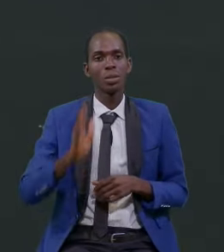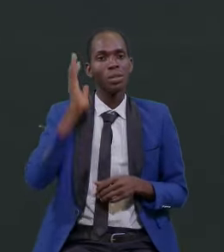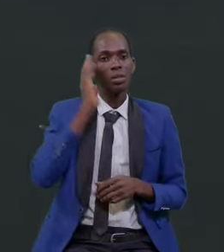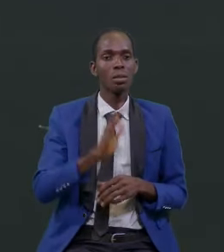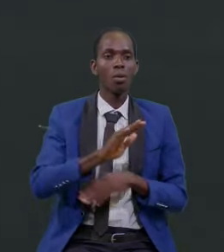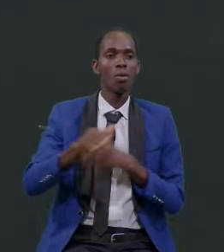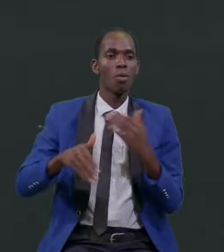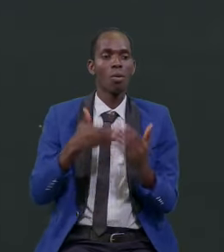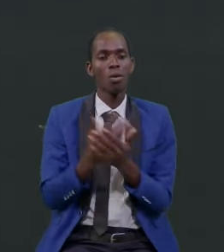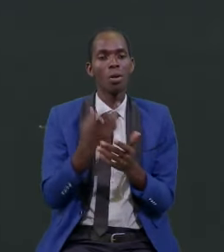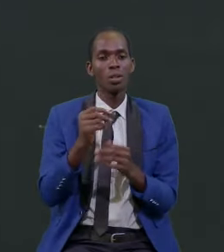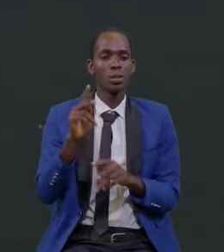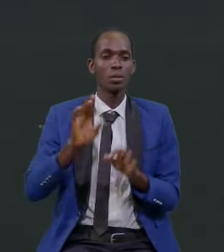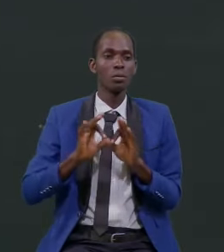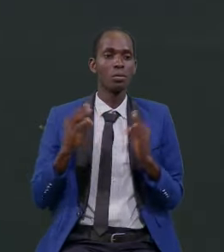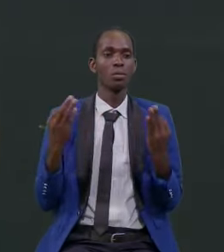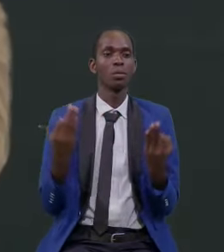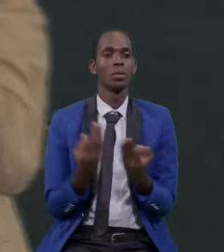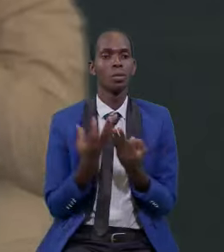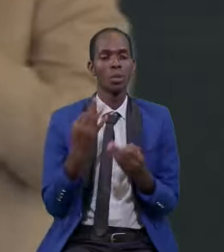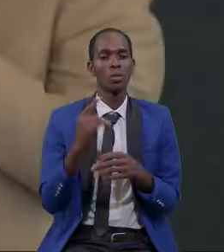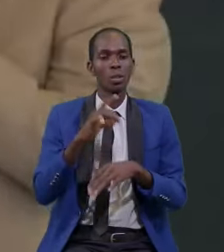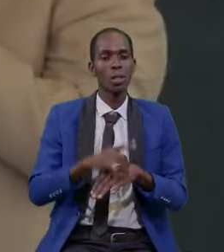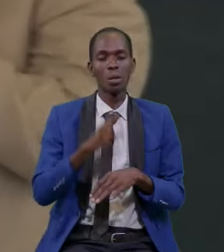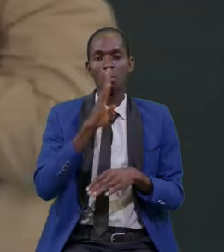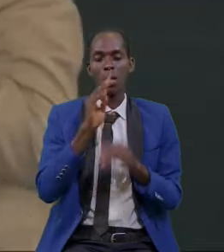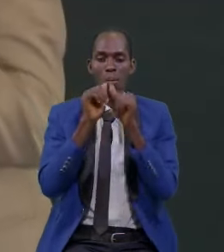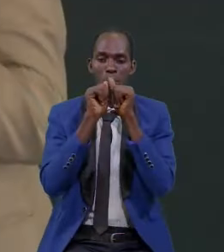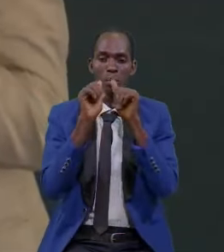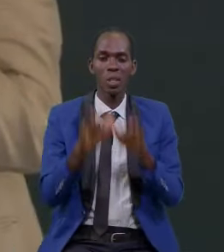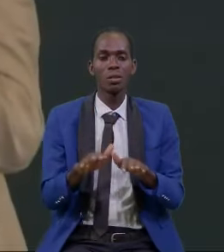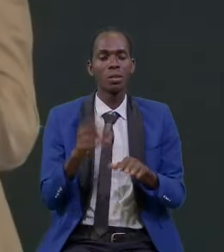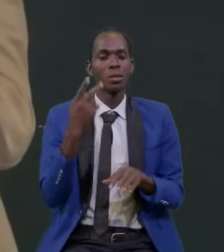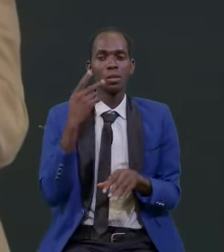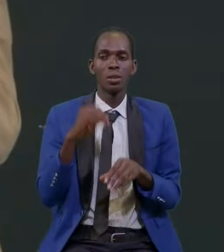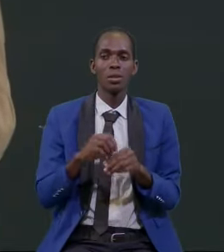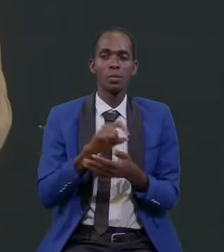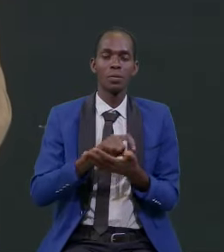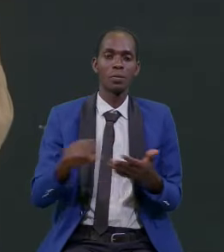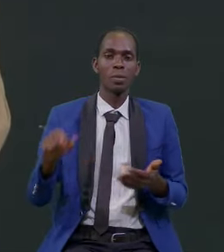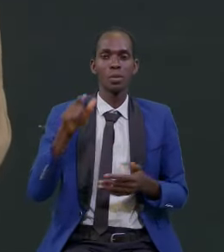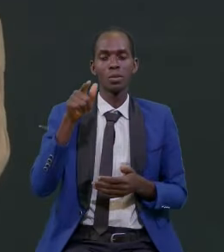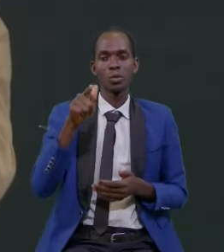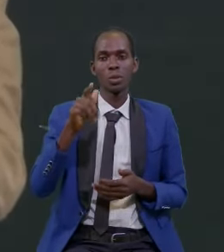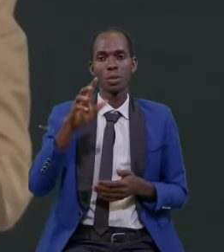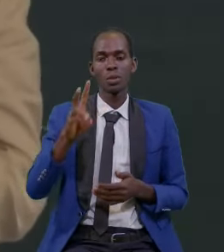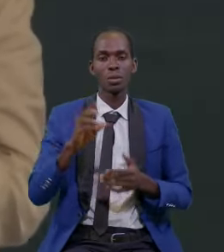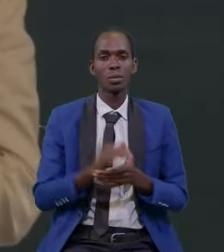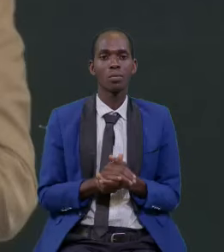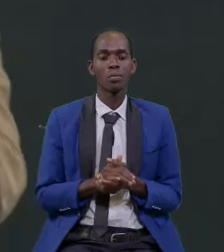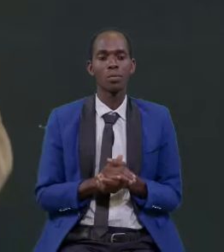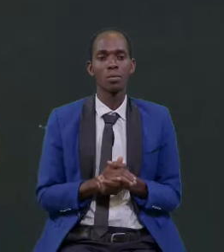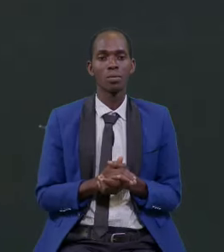kindreds of the earth be blessed. Look at verse 26. In verse 26, it says,